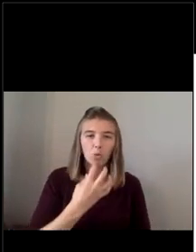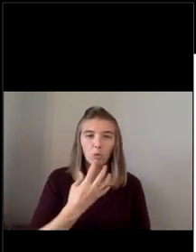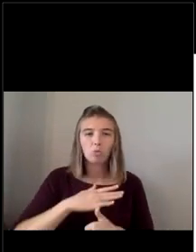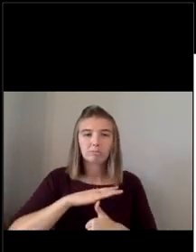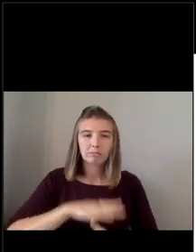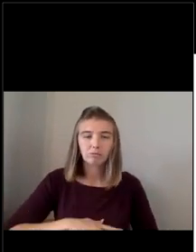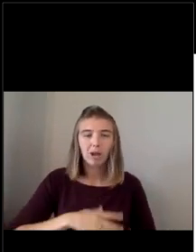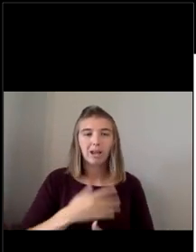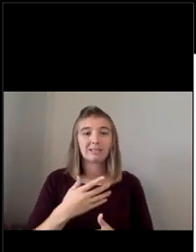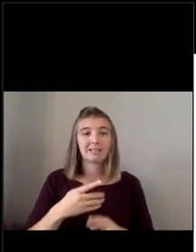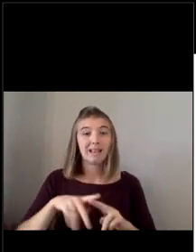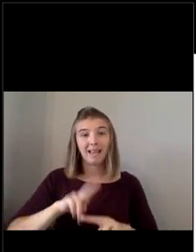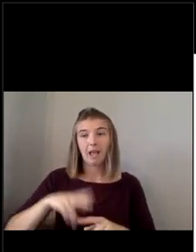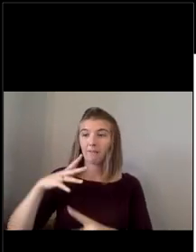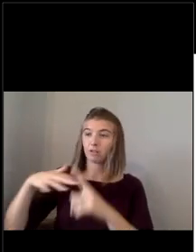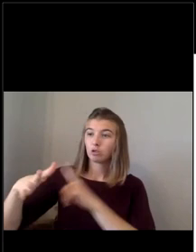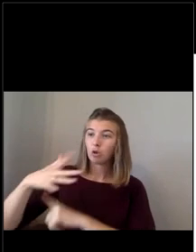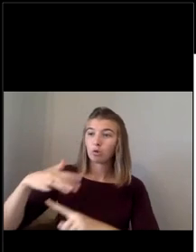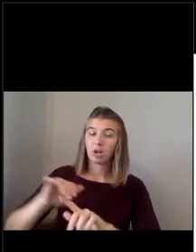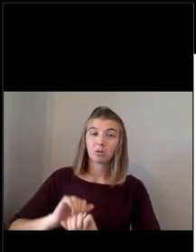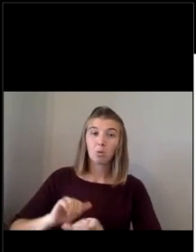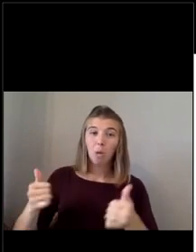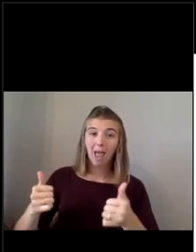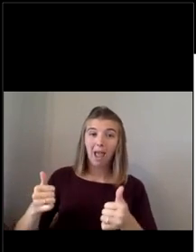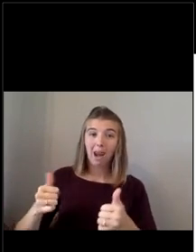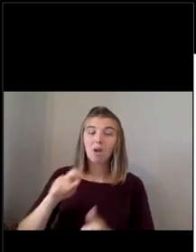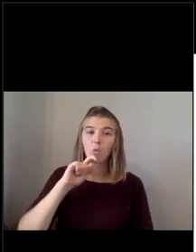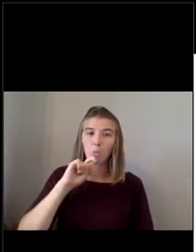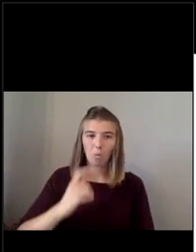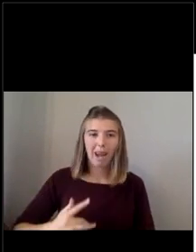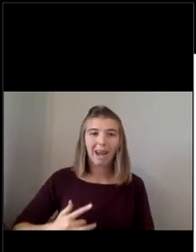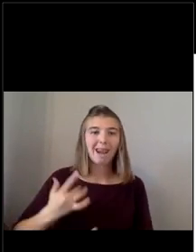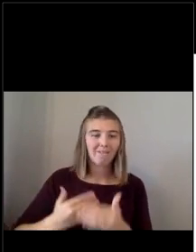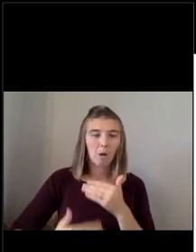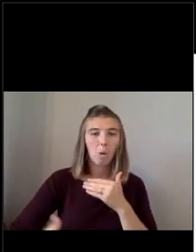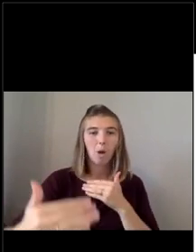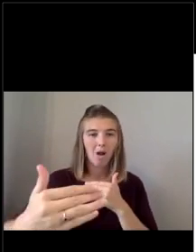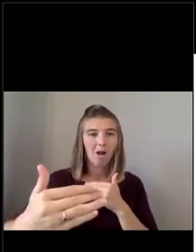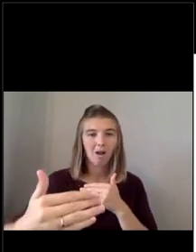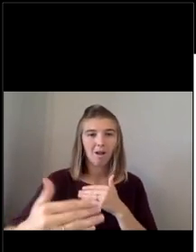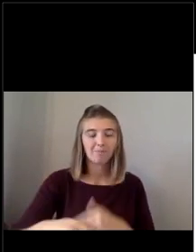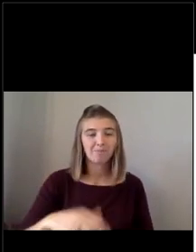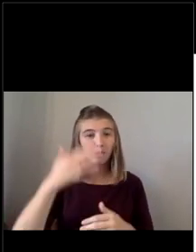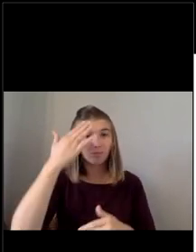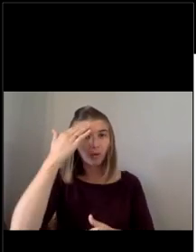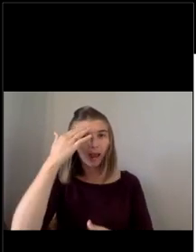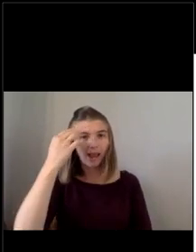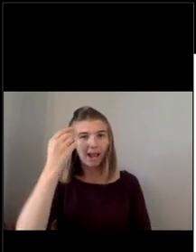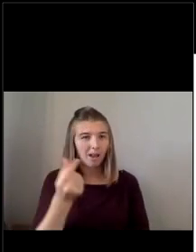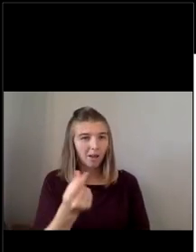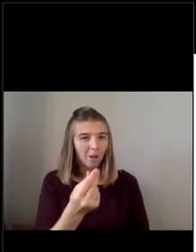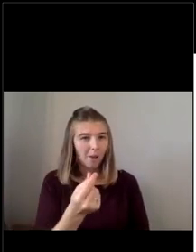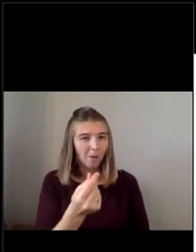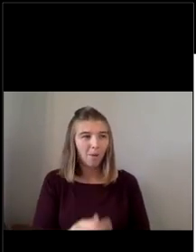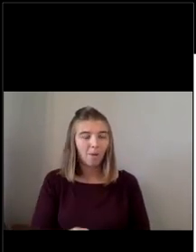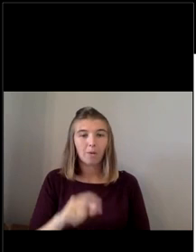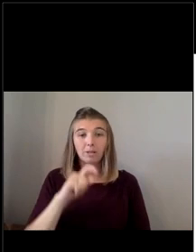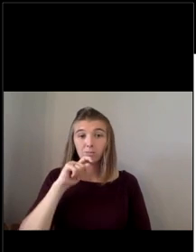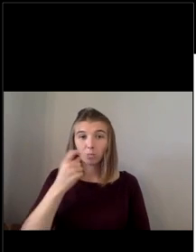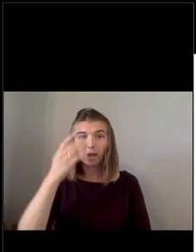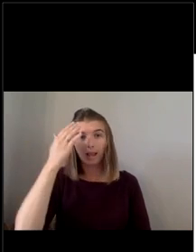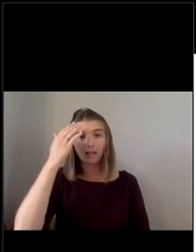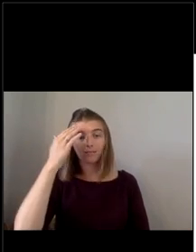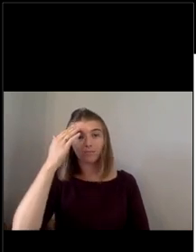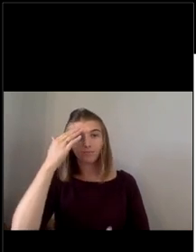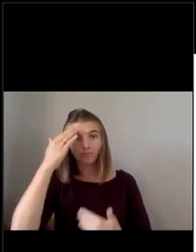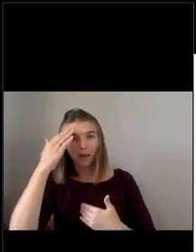who don't. Their brains are sharper, their memories work better, they have fewer strokes, and they even get less colds and flus, which